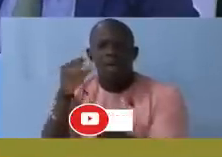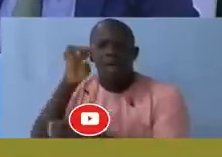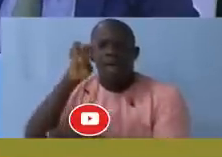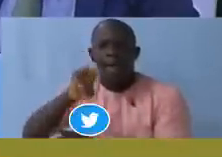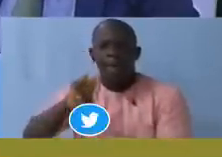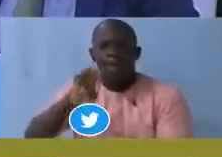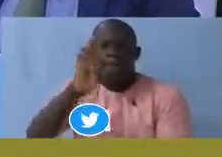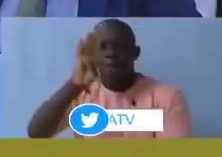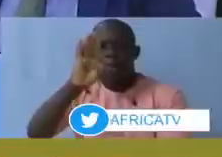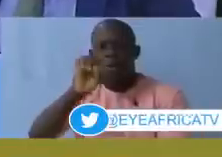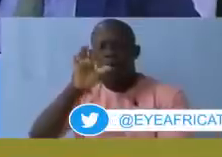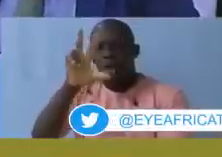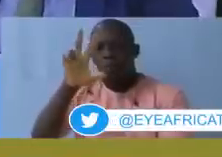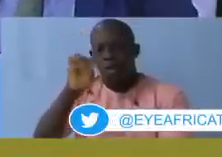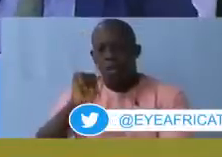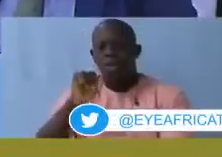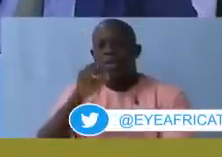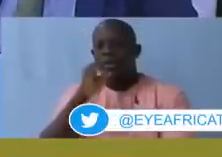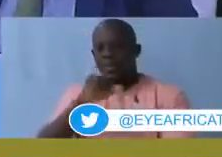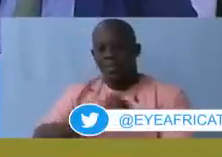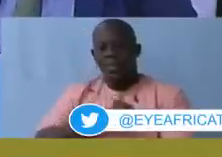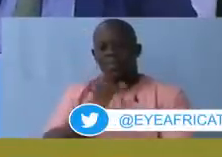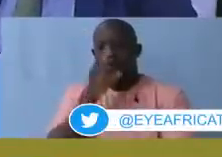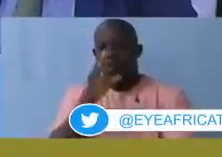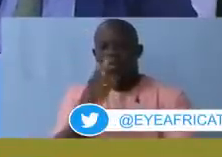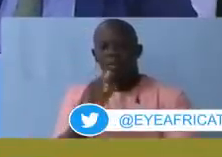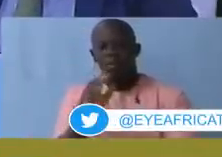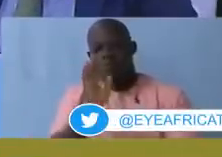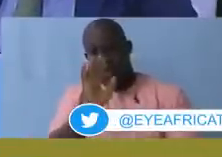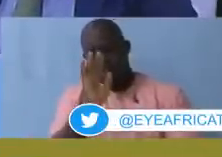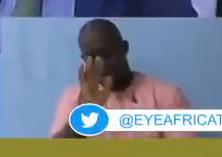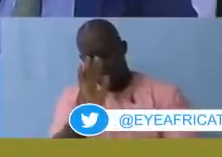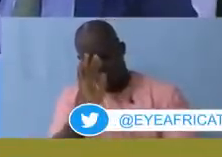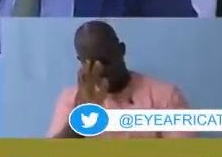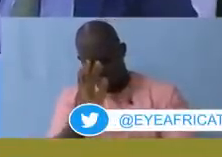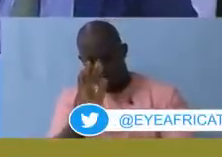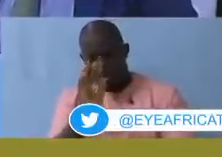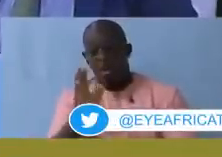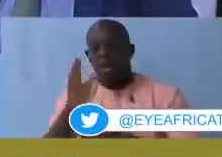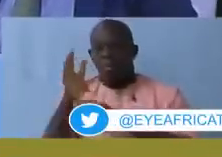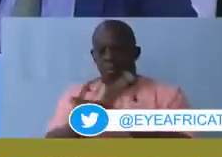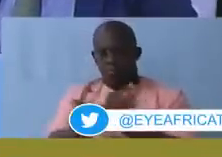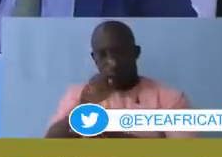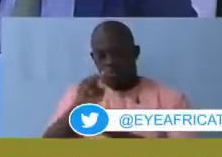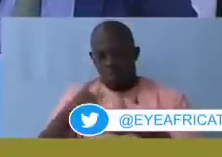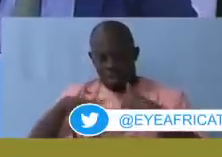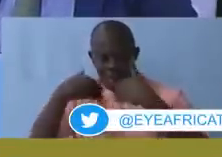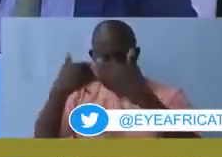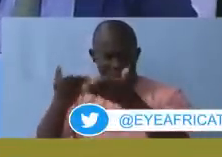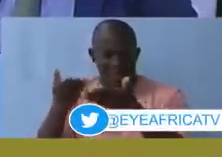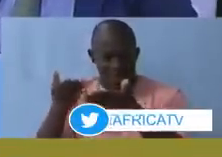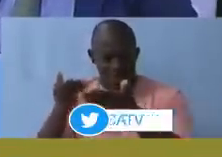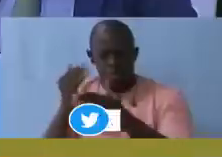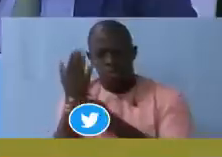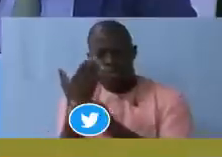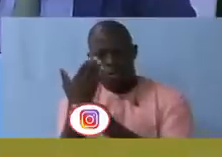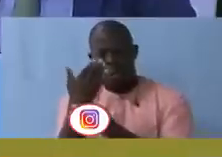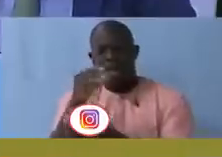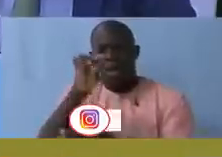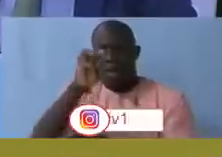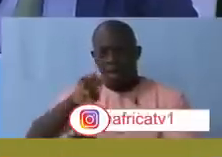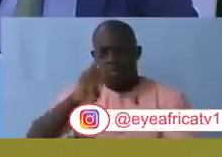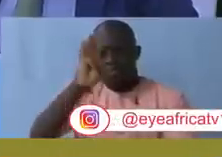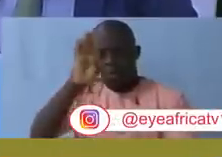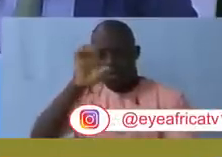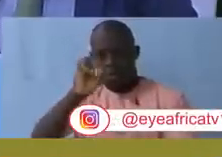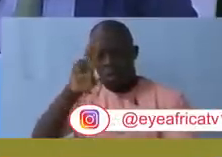Not really. So, just a moment. Before you handed them over to Dr. Mbo,